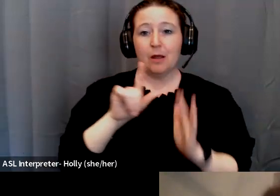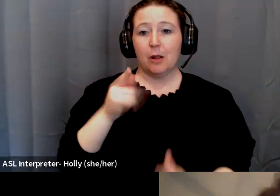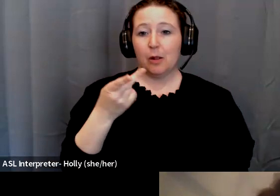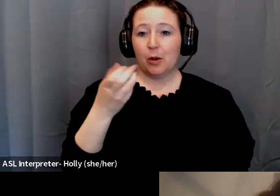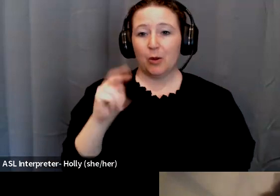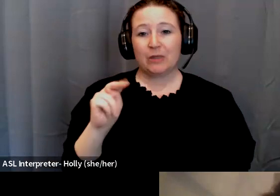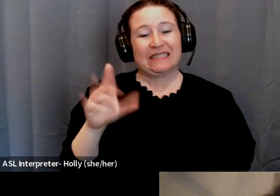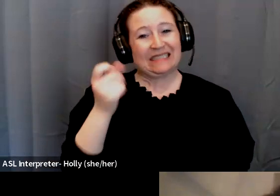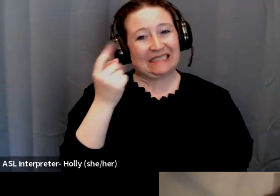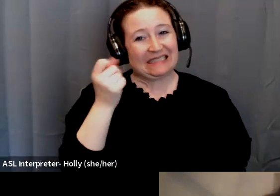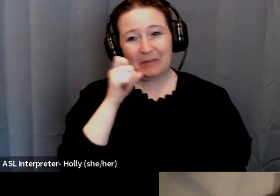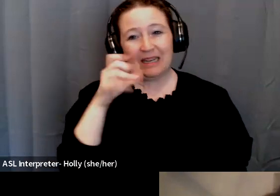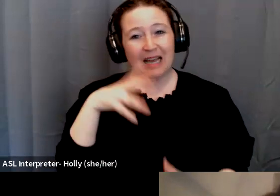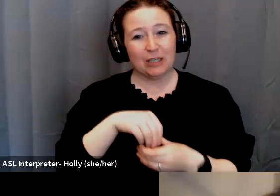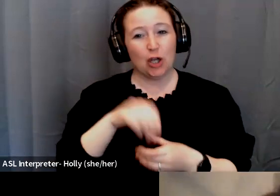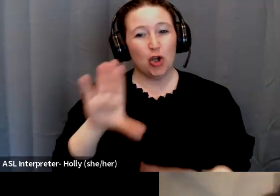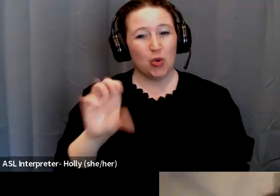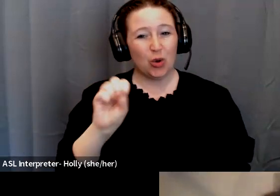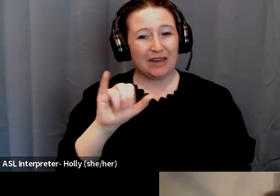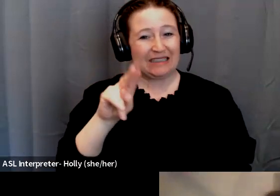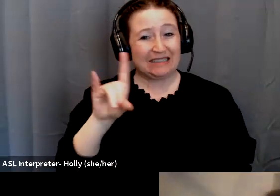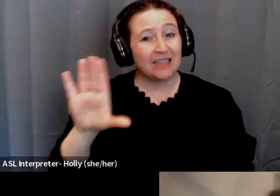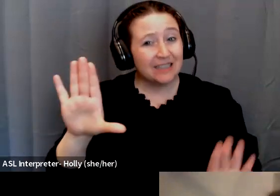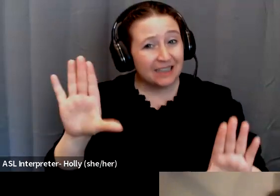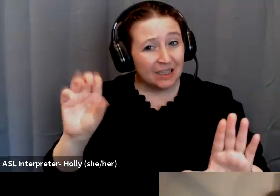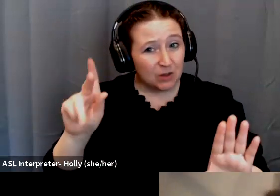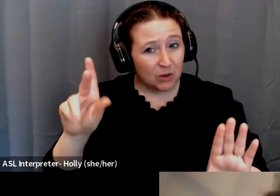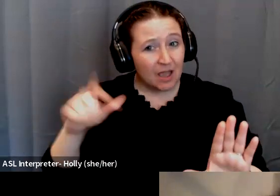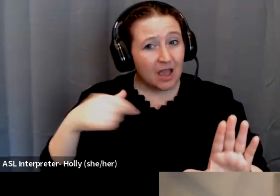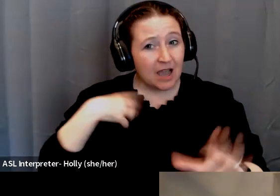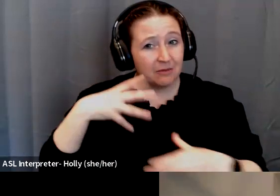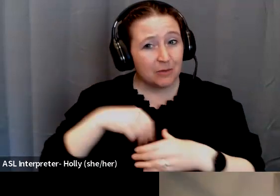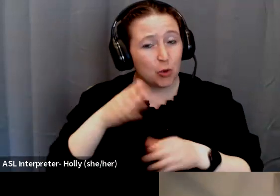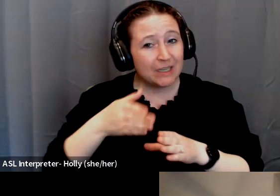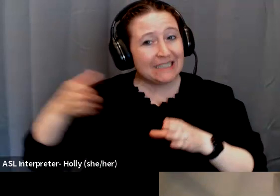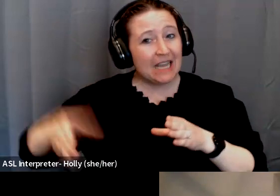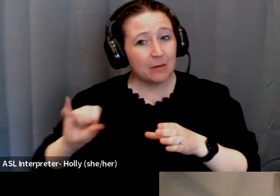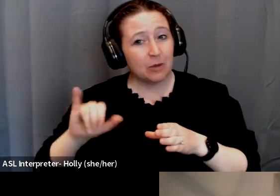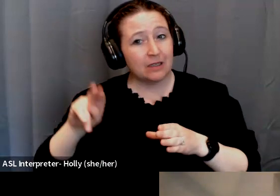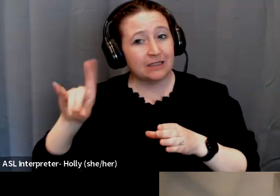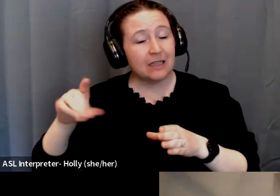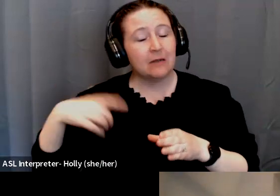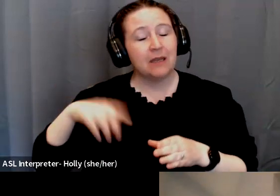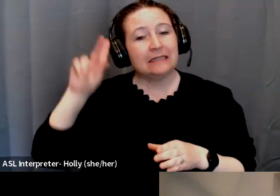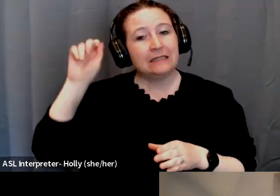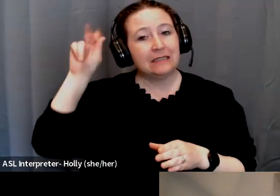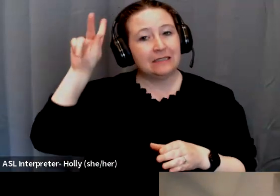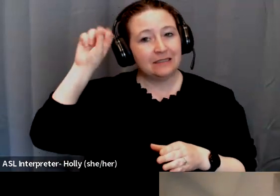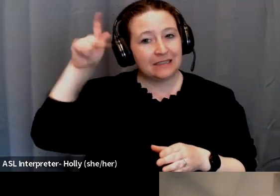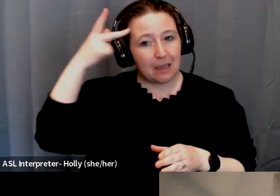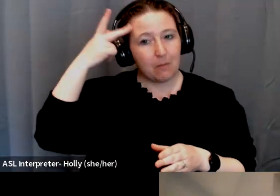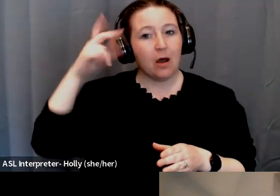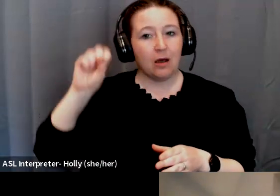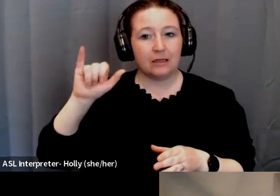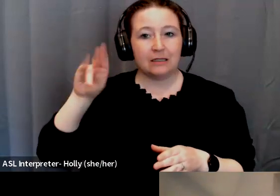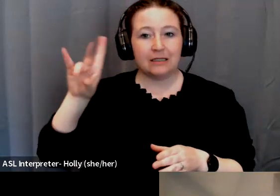of your synod, but that's okay because I'm a member of your neighbor synod. So a member of the St. Paul Area Synod. I'm a member at